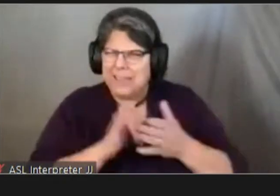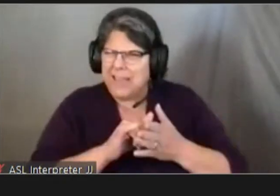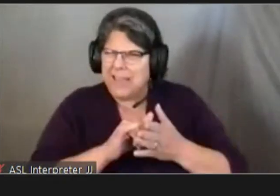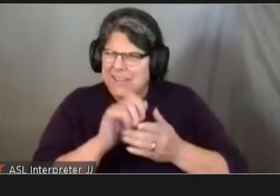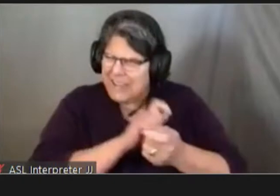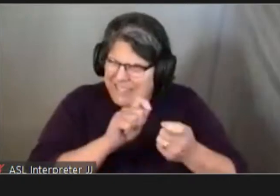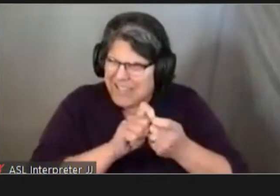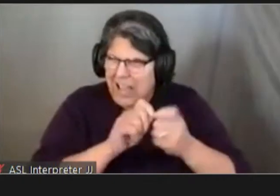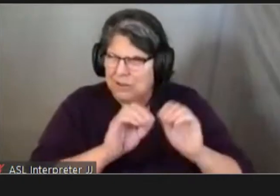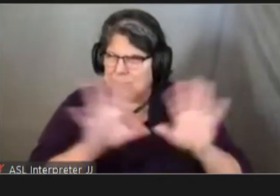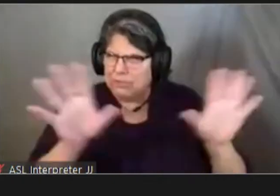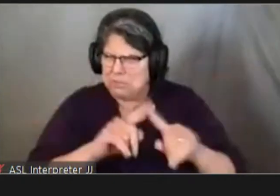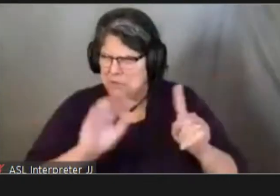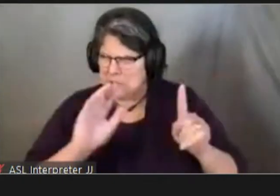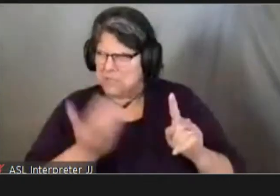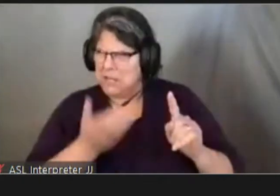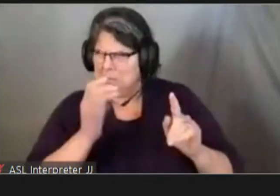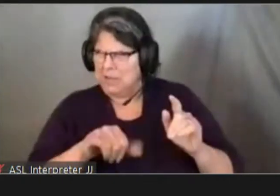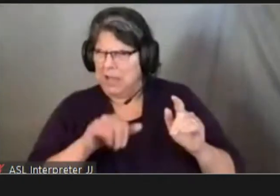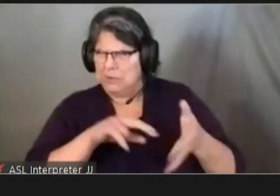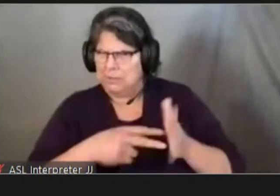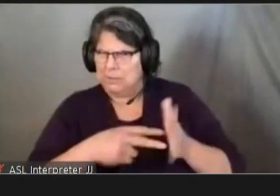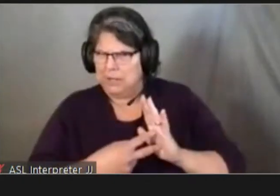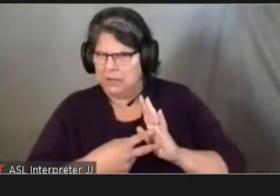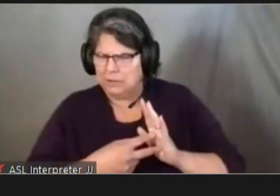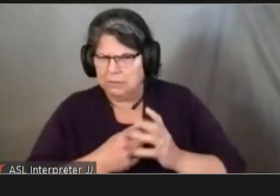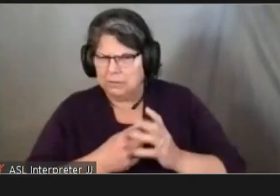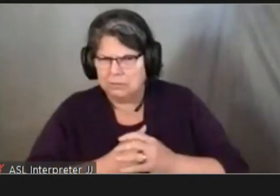that's the gist of what I got.